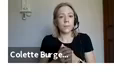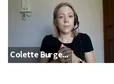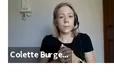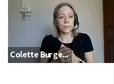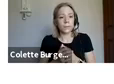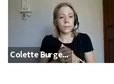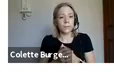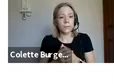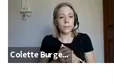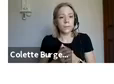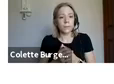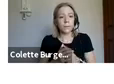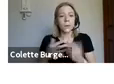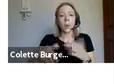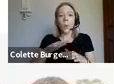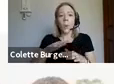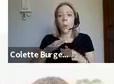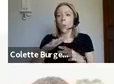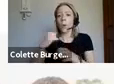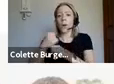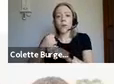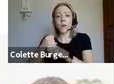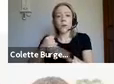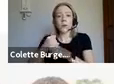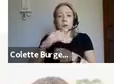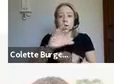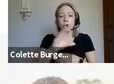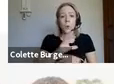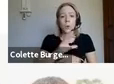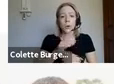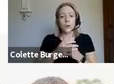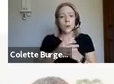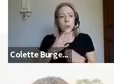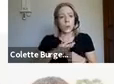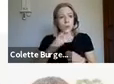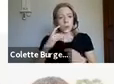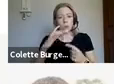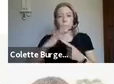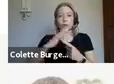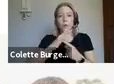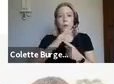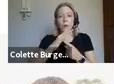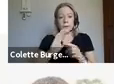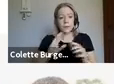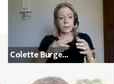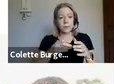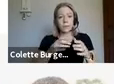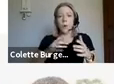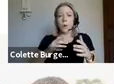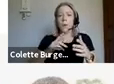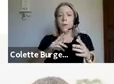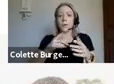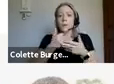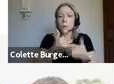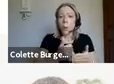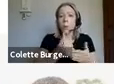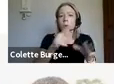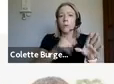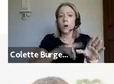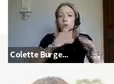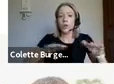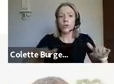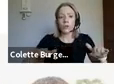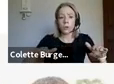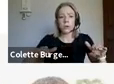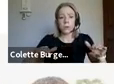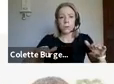all governments and donors to really prioritize the protection and support of young children and the key caregivers in